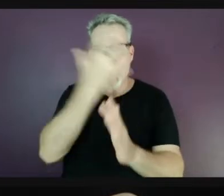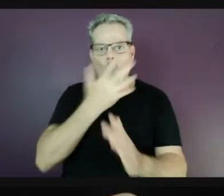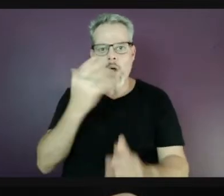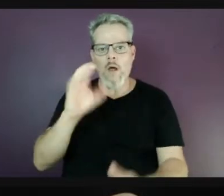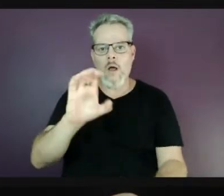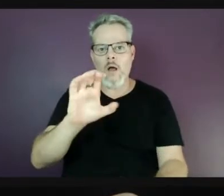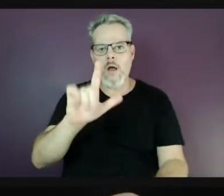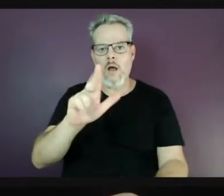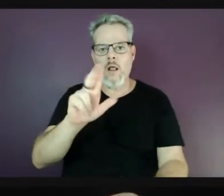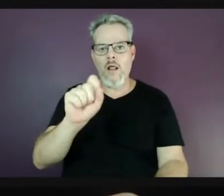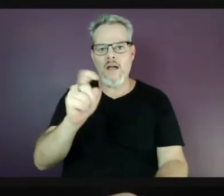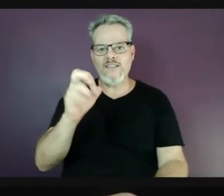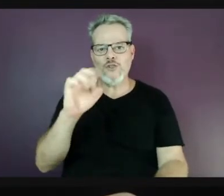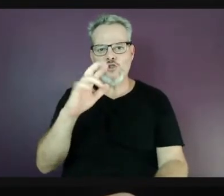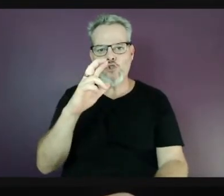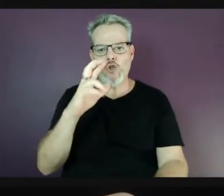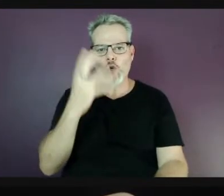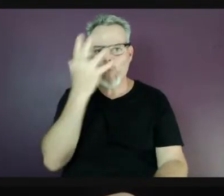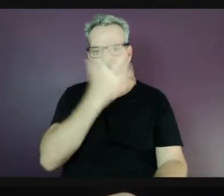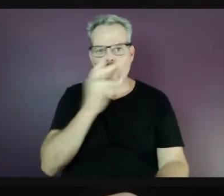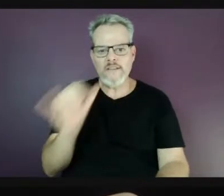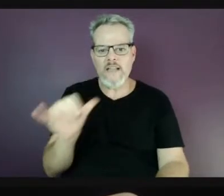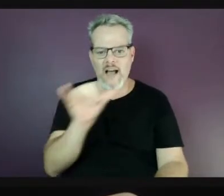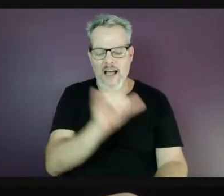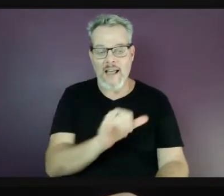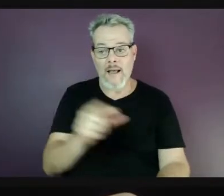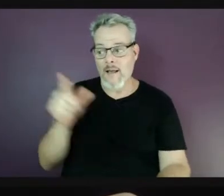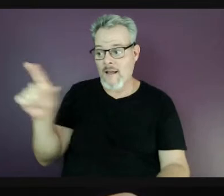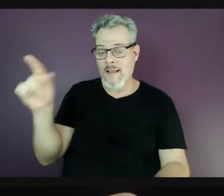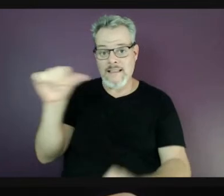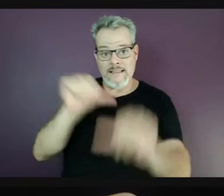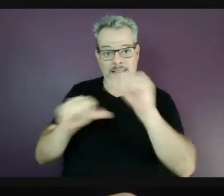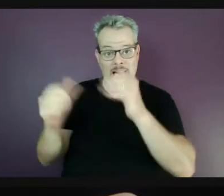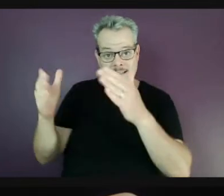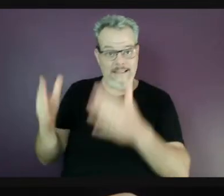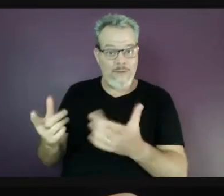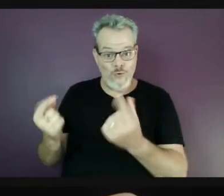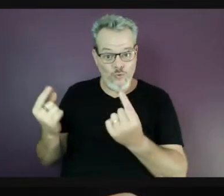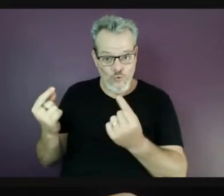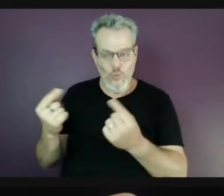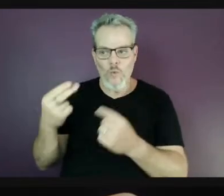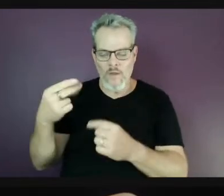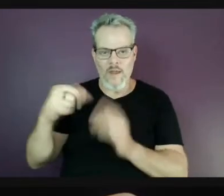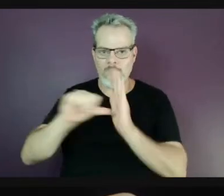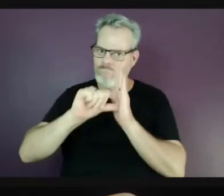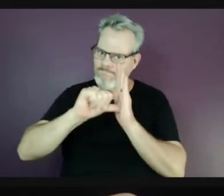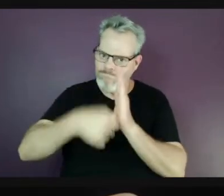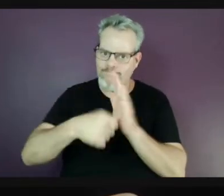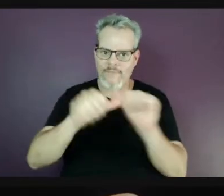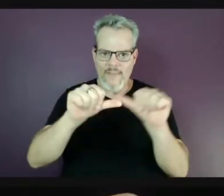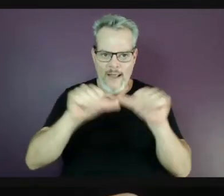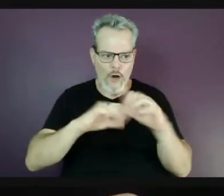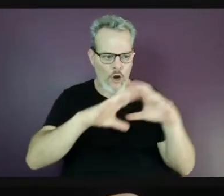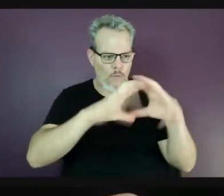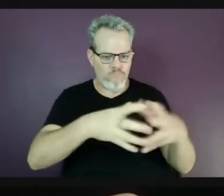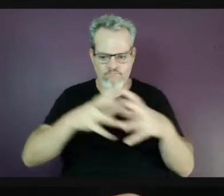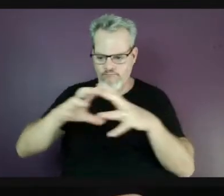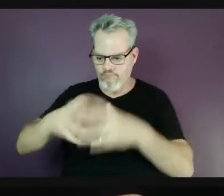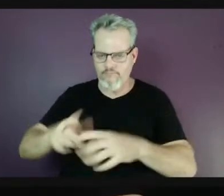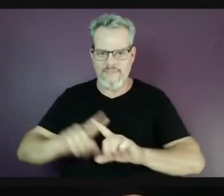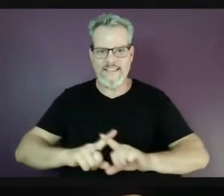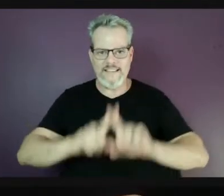what the seismologist has done here is highlighted these two clusters of earthquakes as different